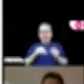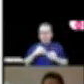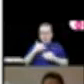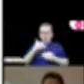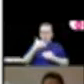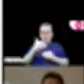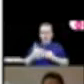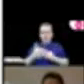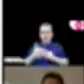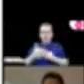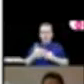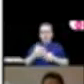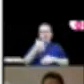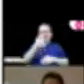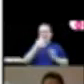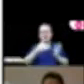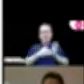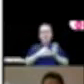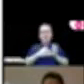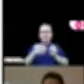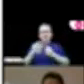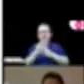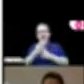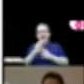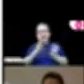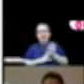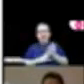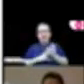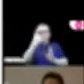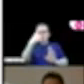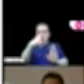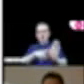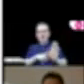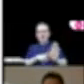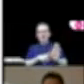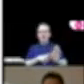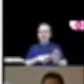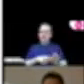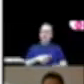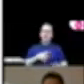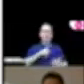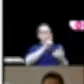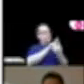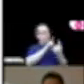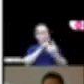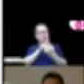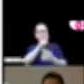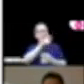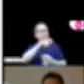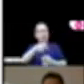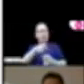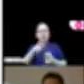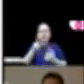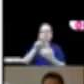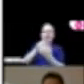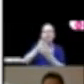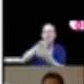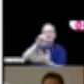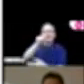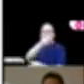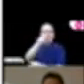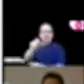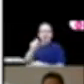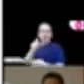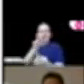after 6 or 9 months, you've been receiving counseling, you have met lovely people, you have met Manchester people, you have met LISC,